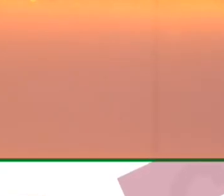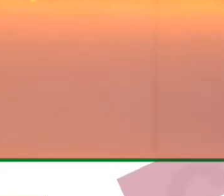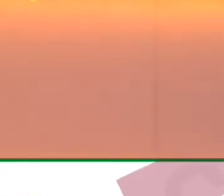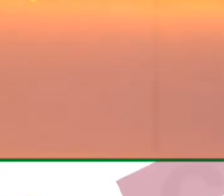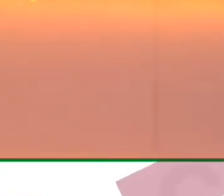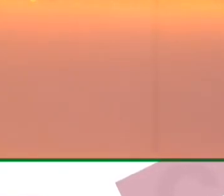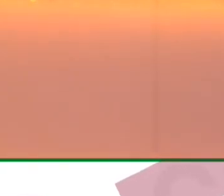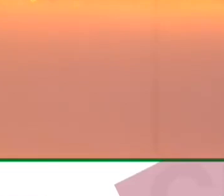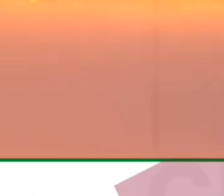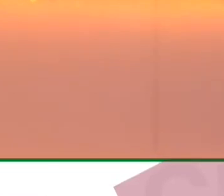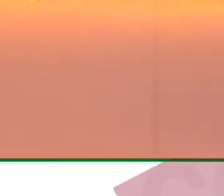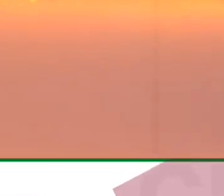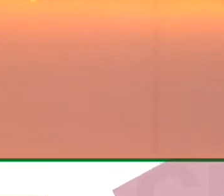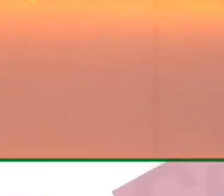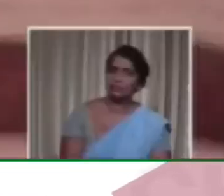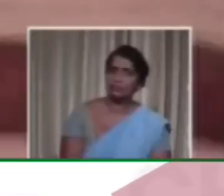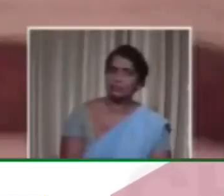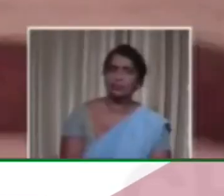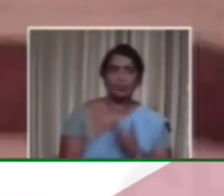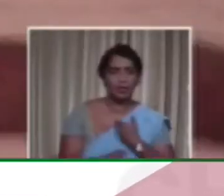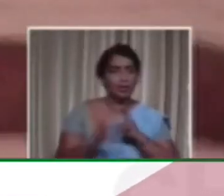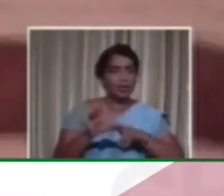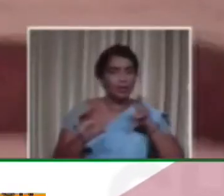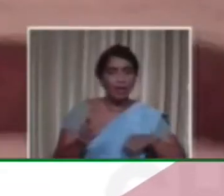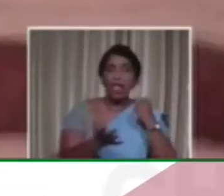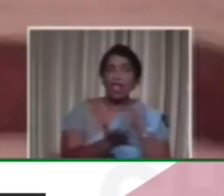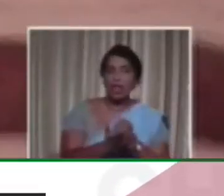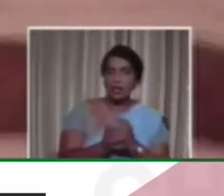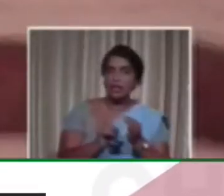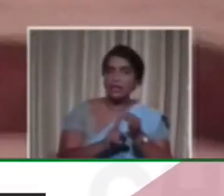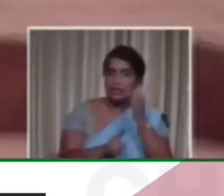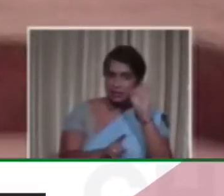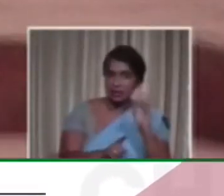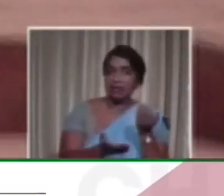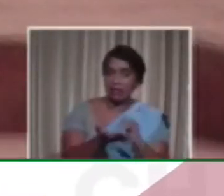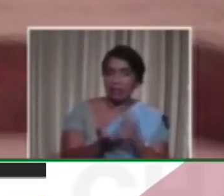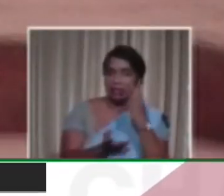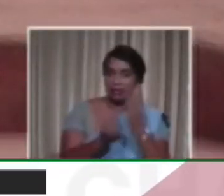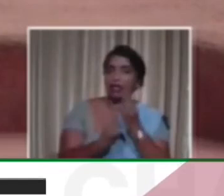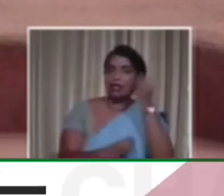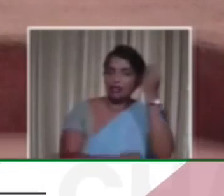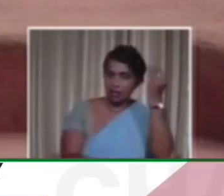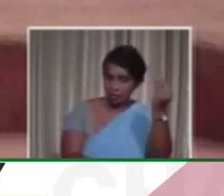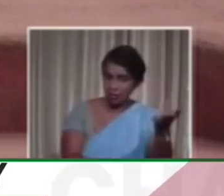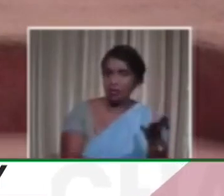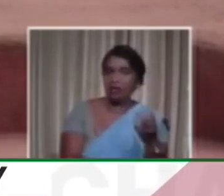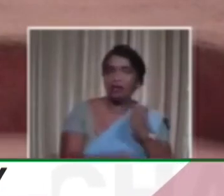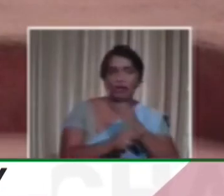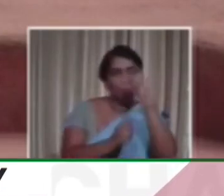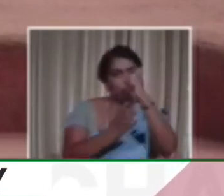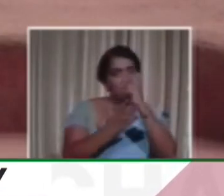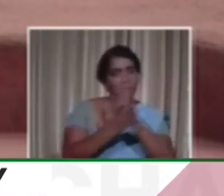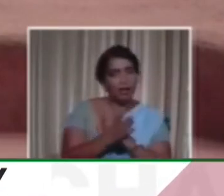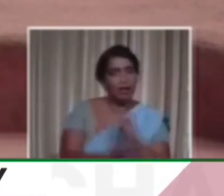a new deputy speaker. A vote to select new deputy speaker will take place today after the resignation of former deputy